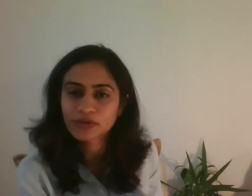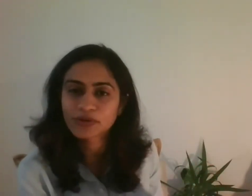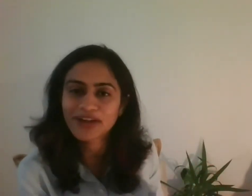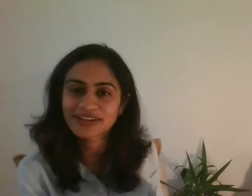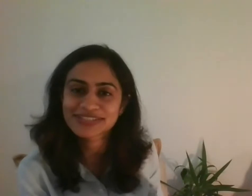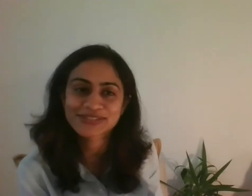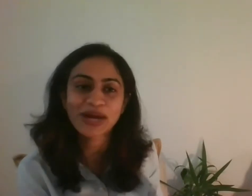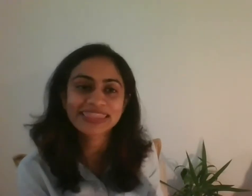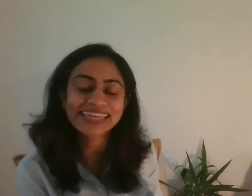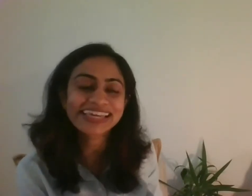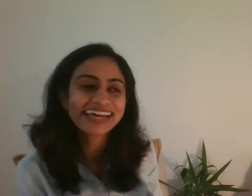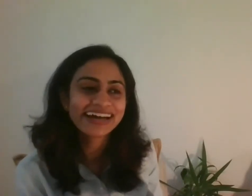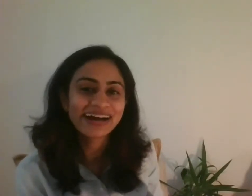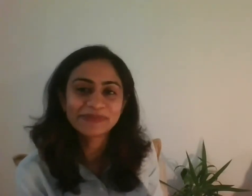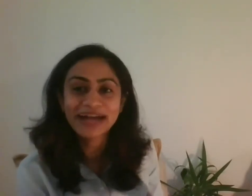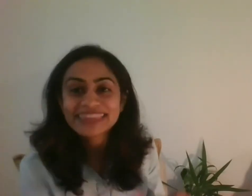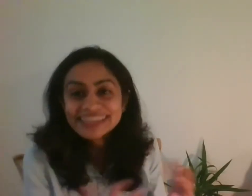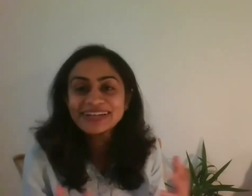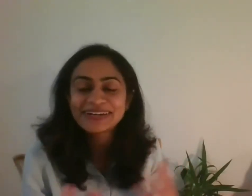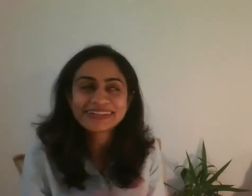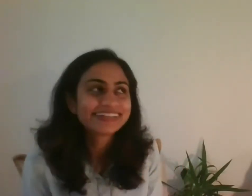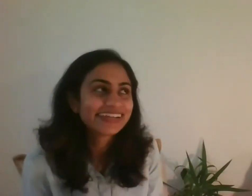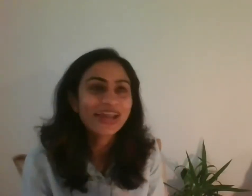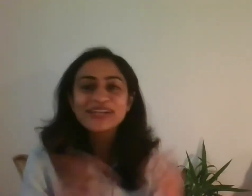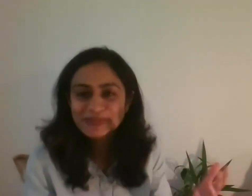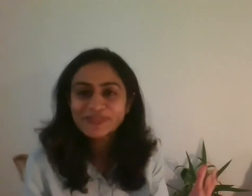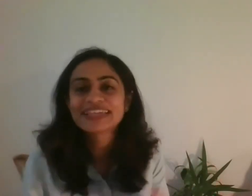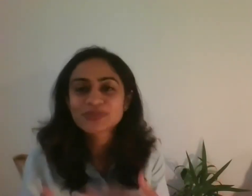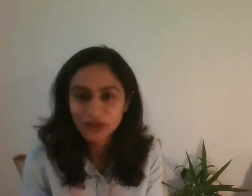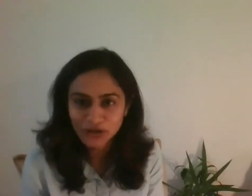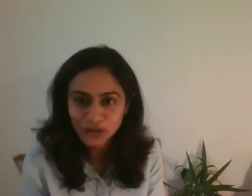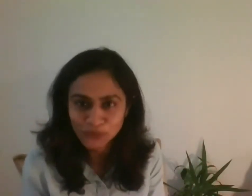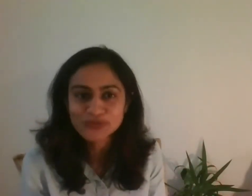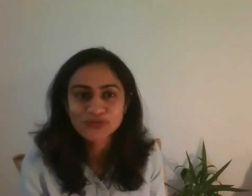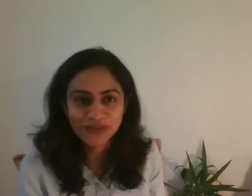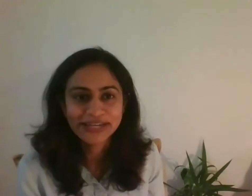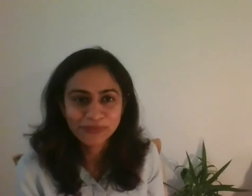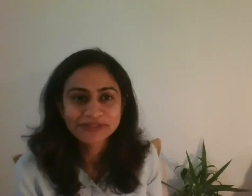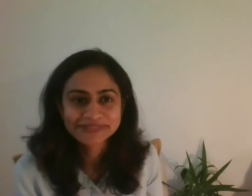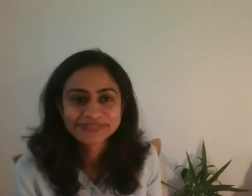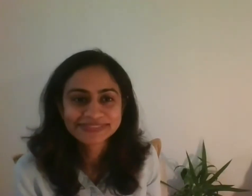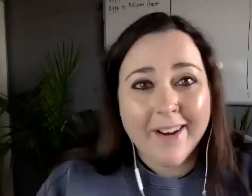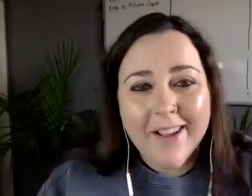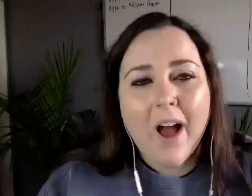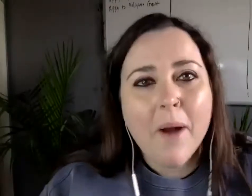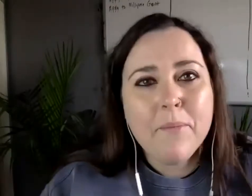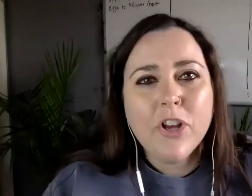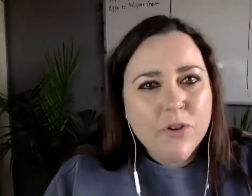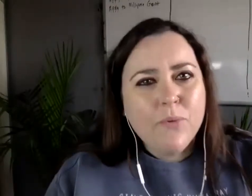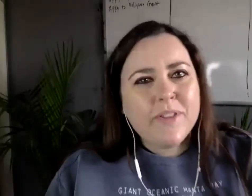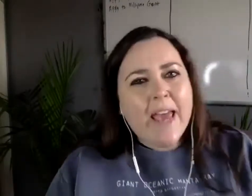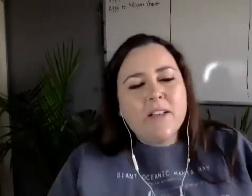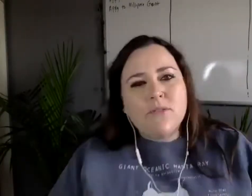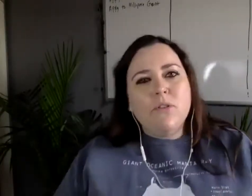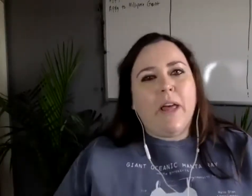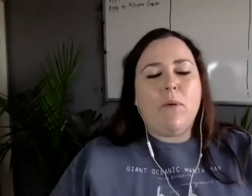against coronaviruses. So I think in the large scheme of things, we are close to finding one. Great. Could